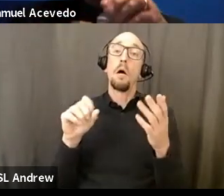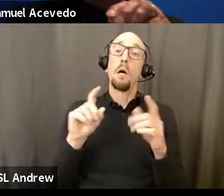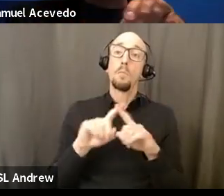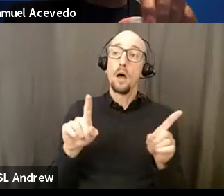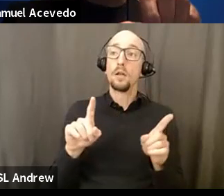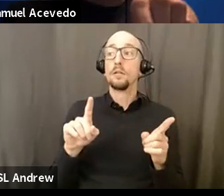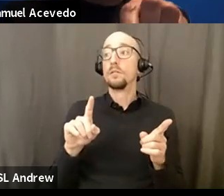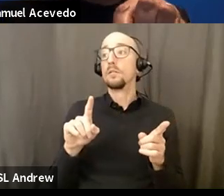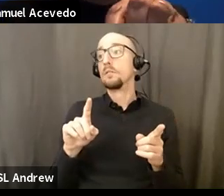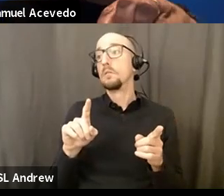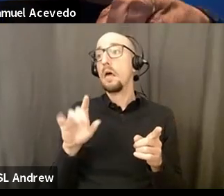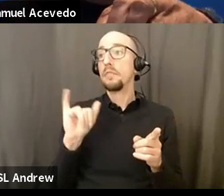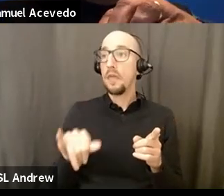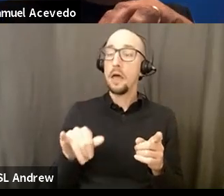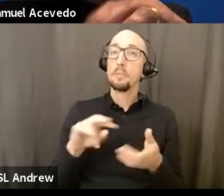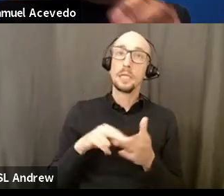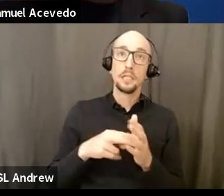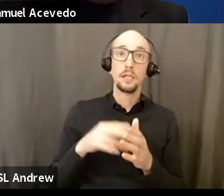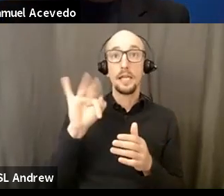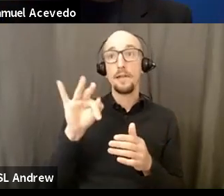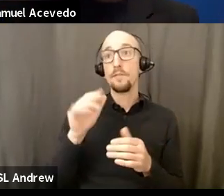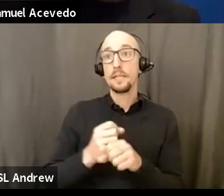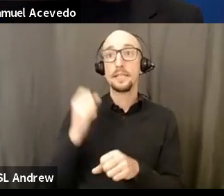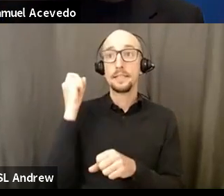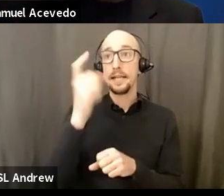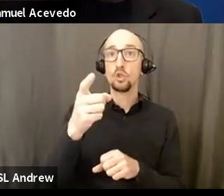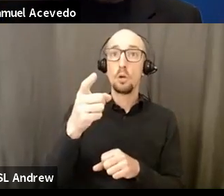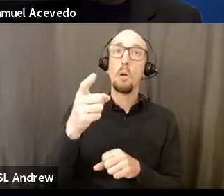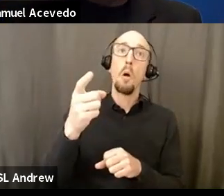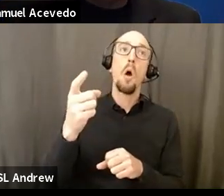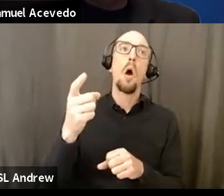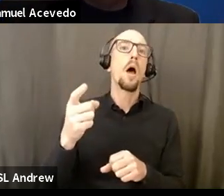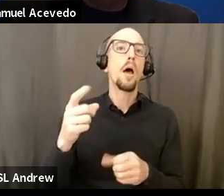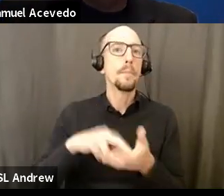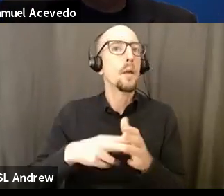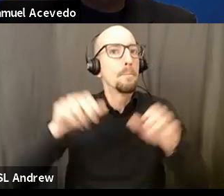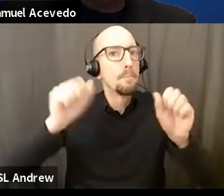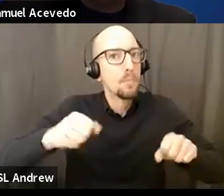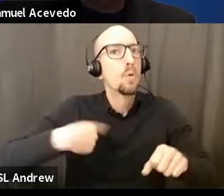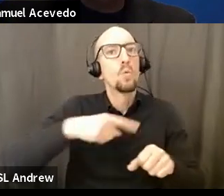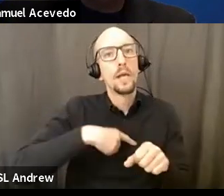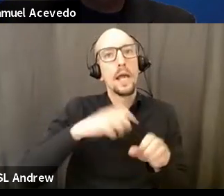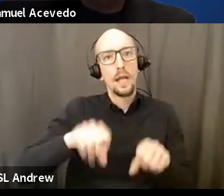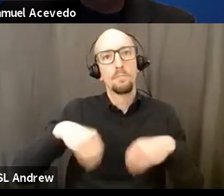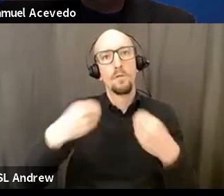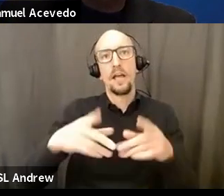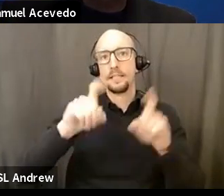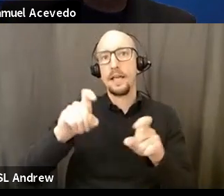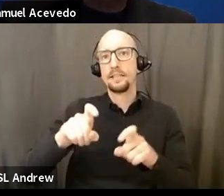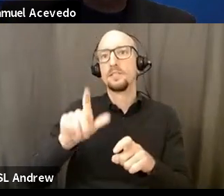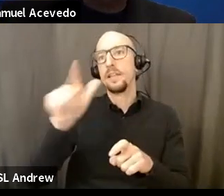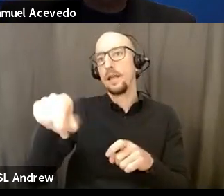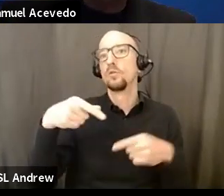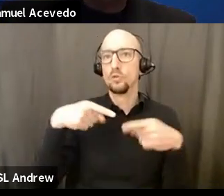is an exam for next year, it's not administered until 2022. Right. Similarly, I